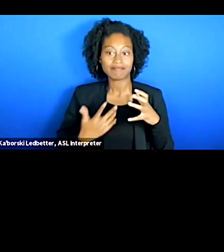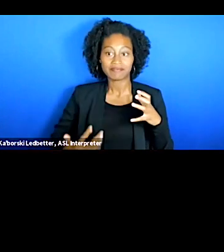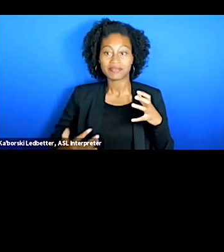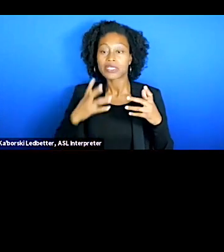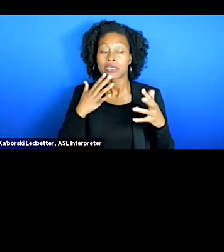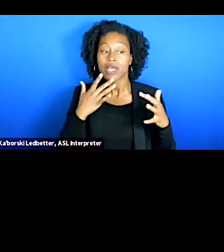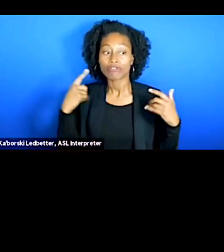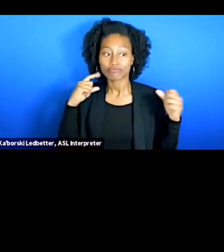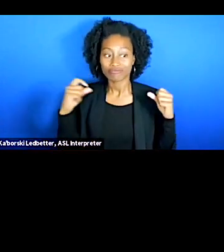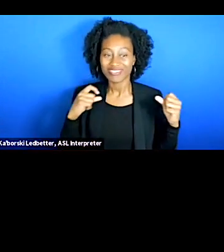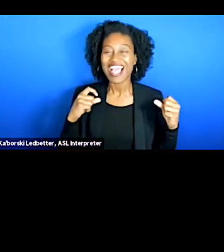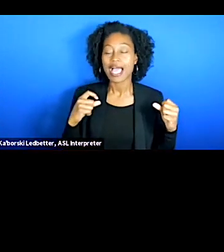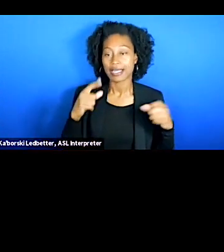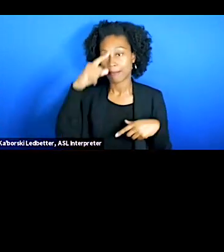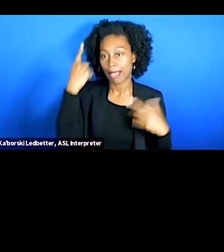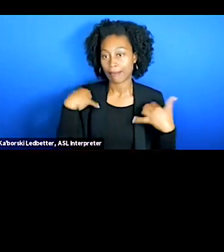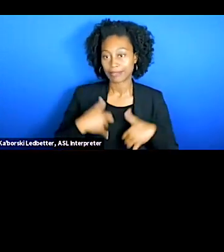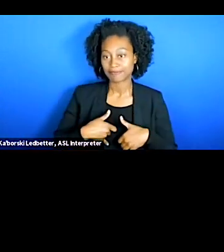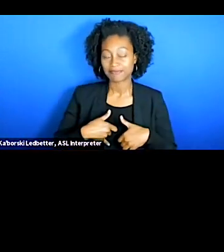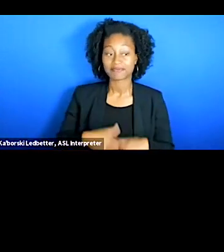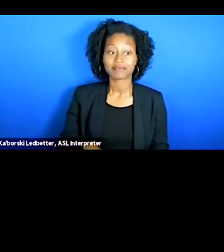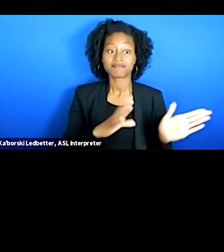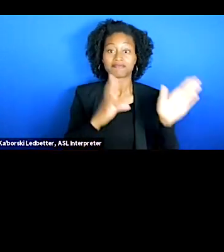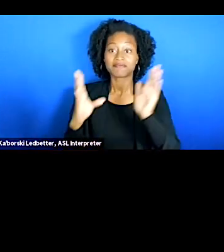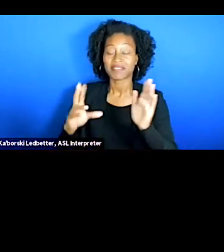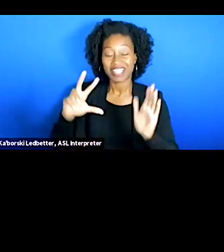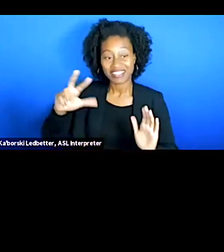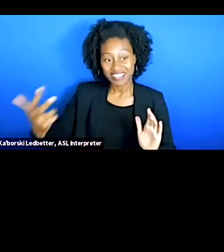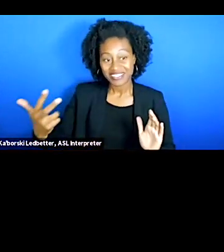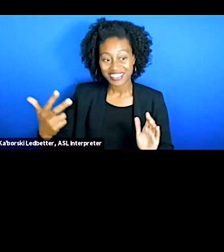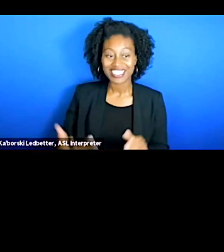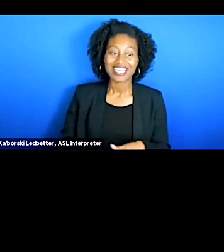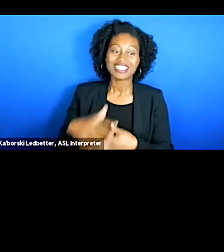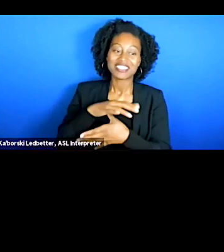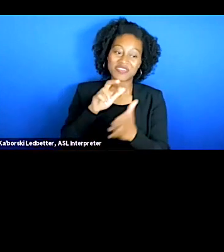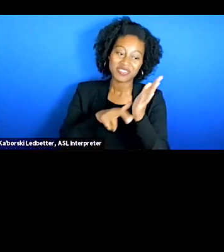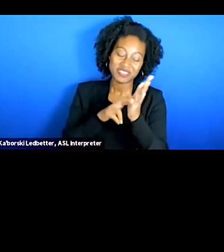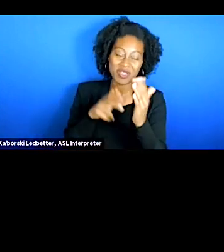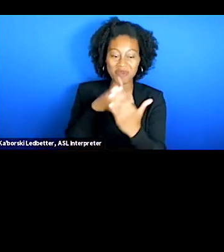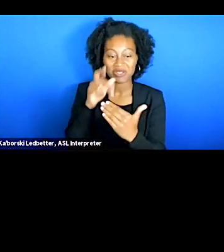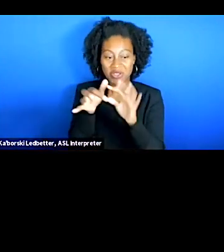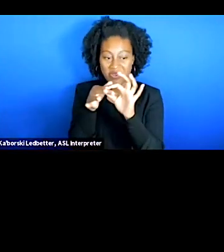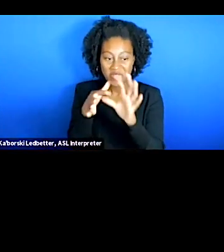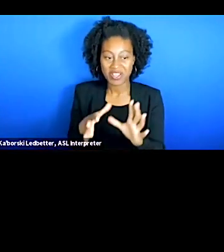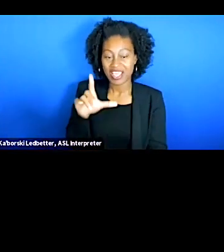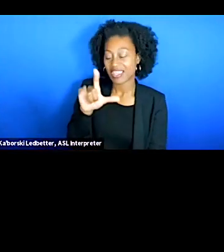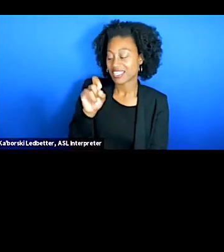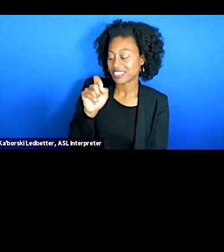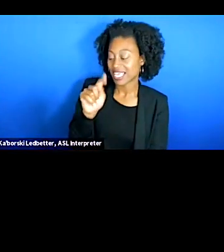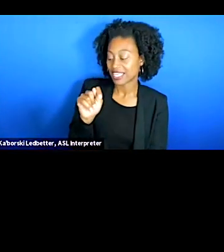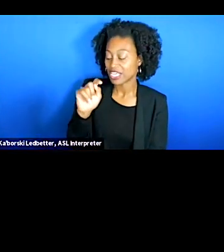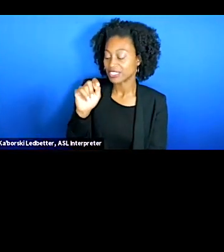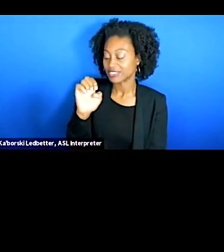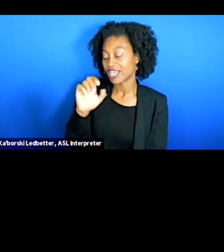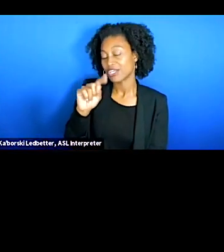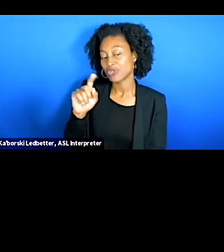In the third photo is Senior Research Associate and Project Coordinator Dr. Lisette Torres-Gerald, a